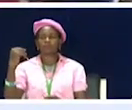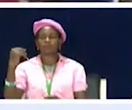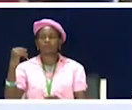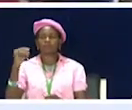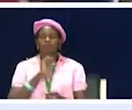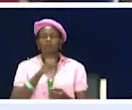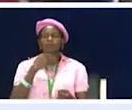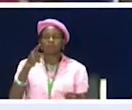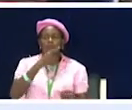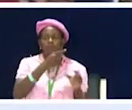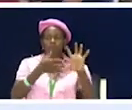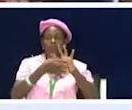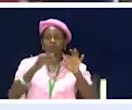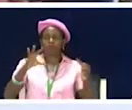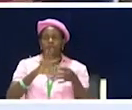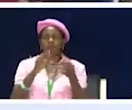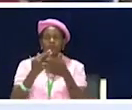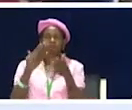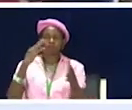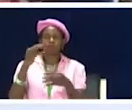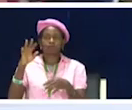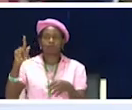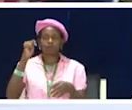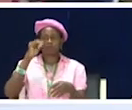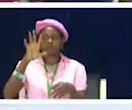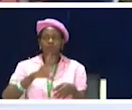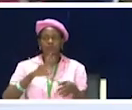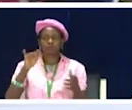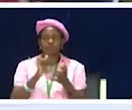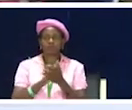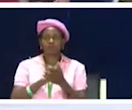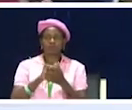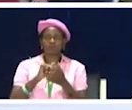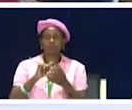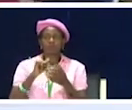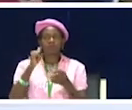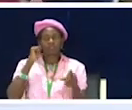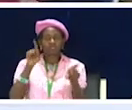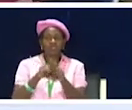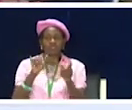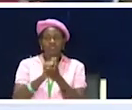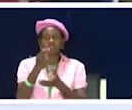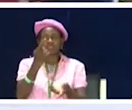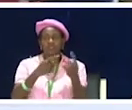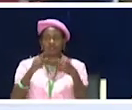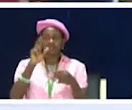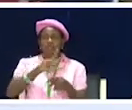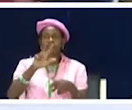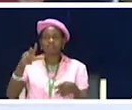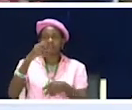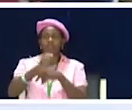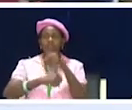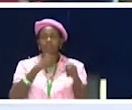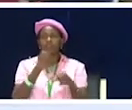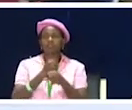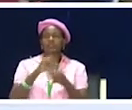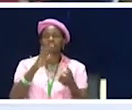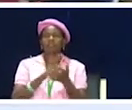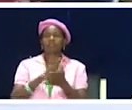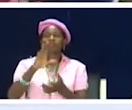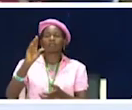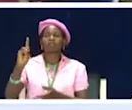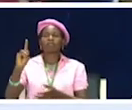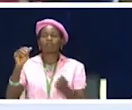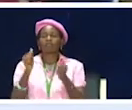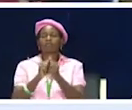I've told you the story before of a sister who came, 33 years old, married,